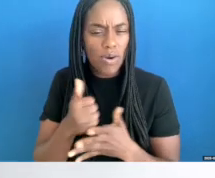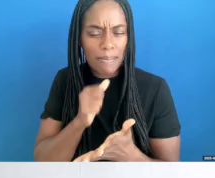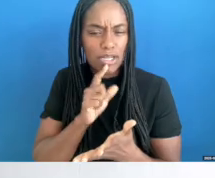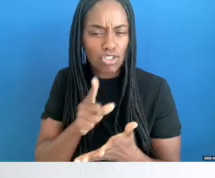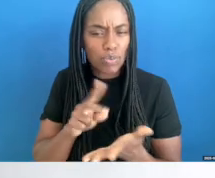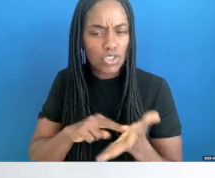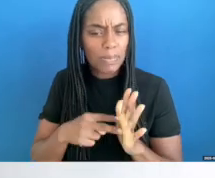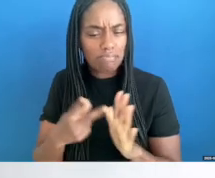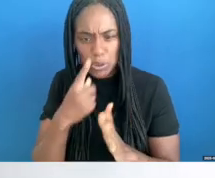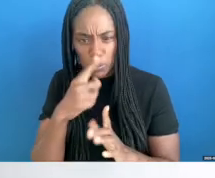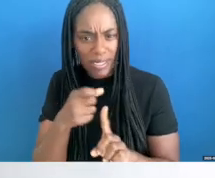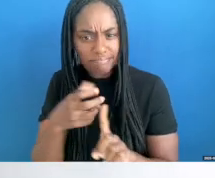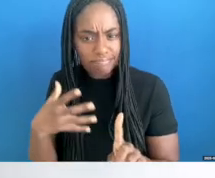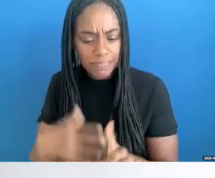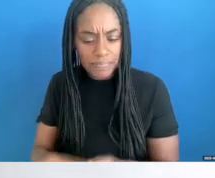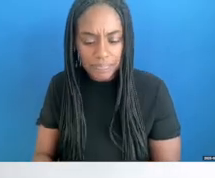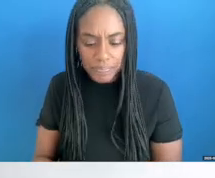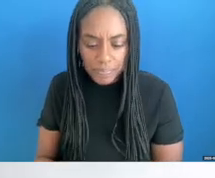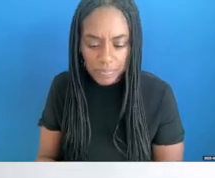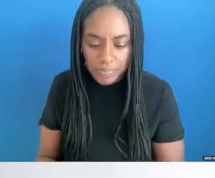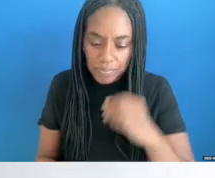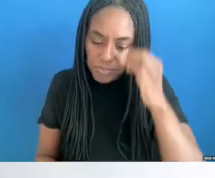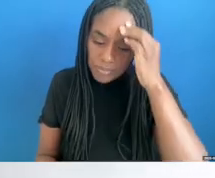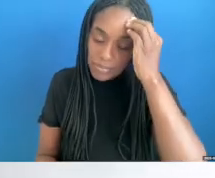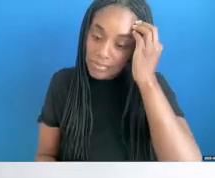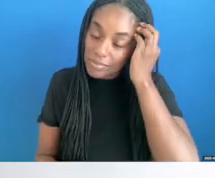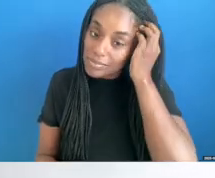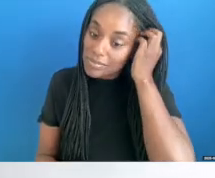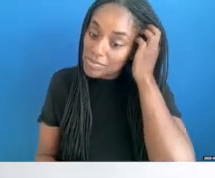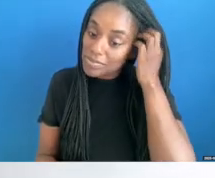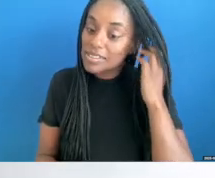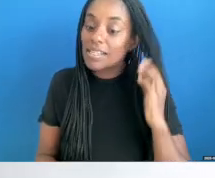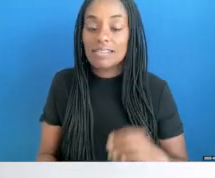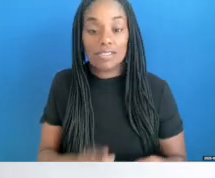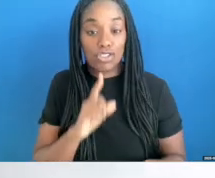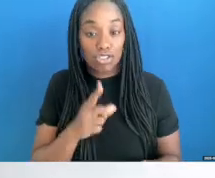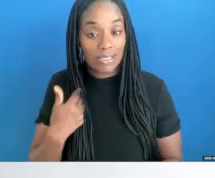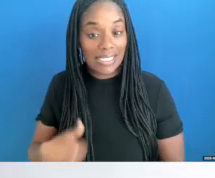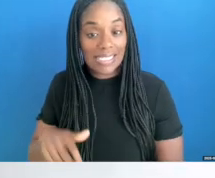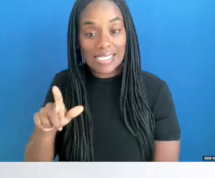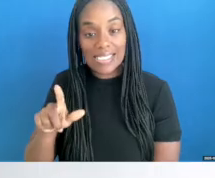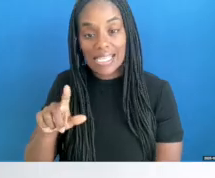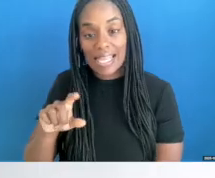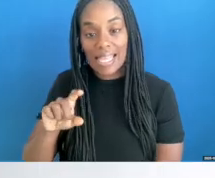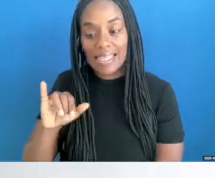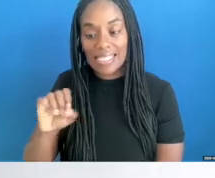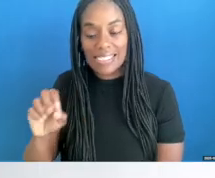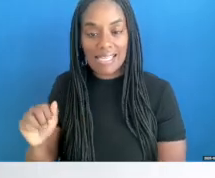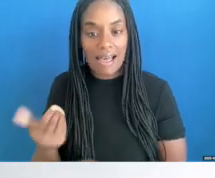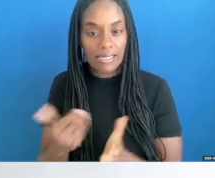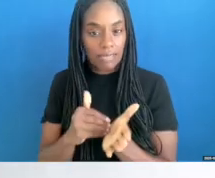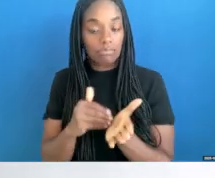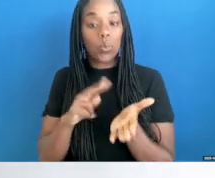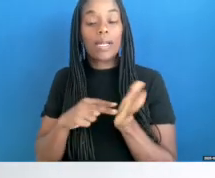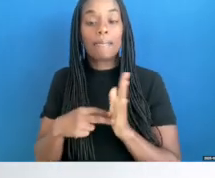you mean by that. Could you explain that more? Sure, Chris, this is Lisa McCumber again. What we mean by that is